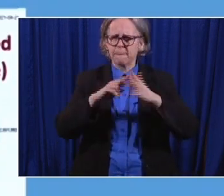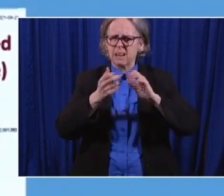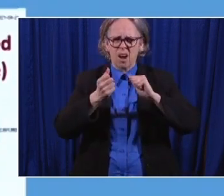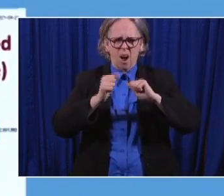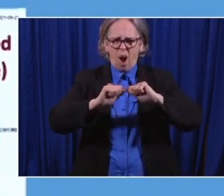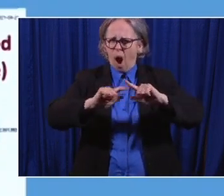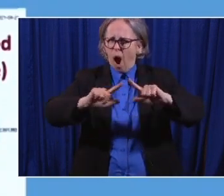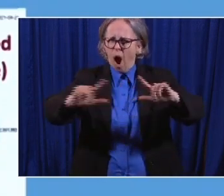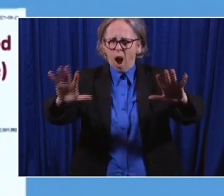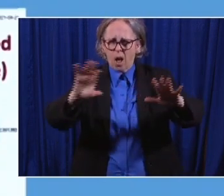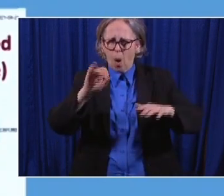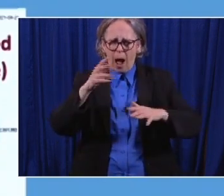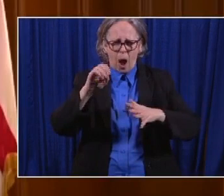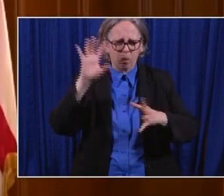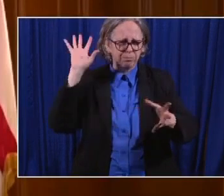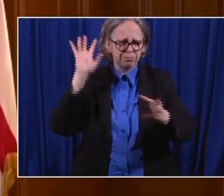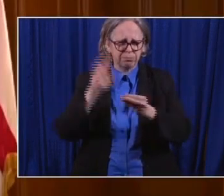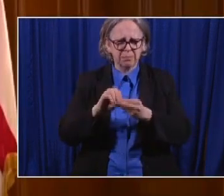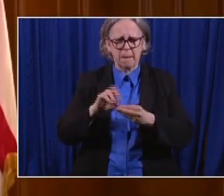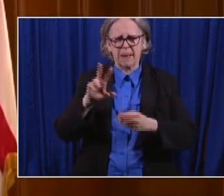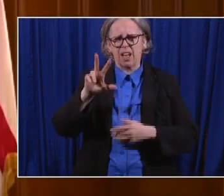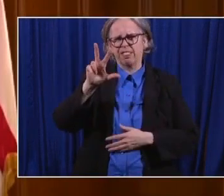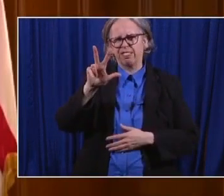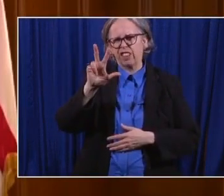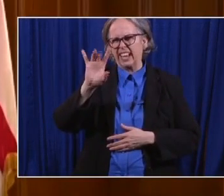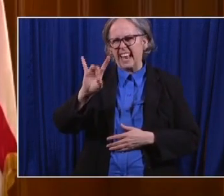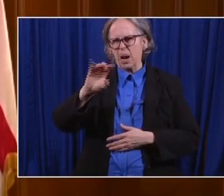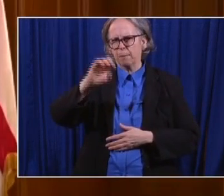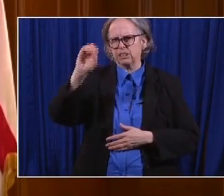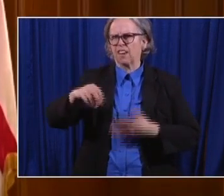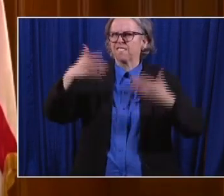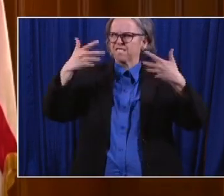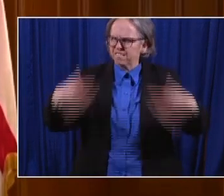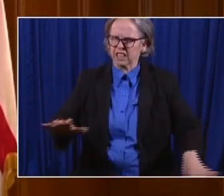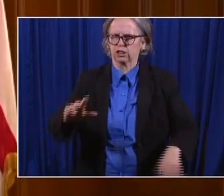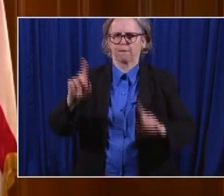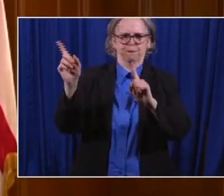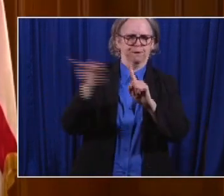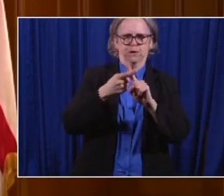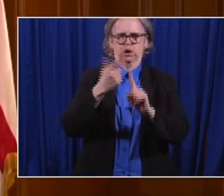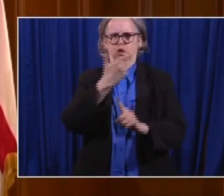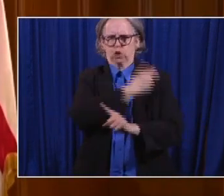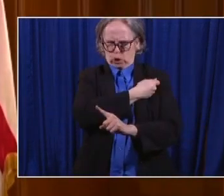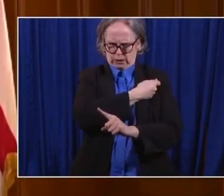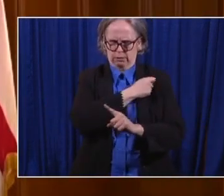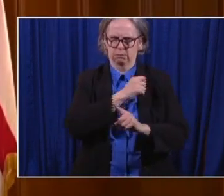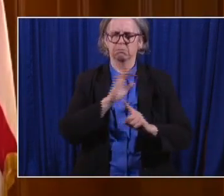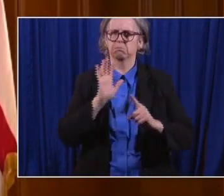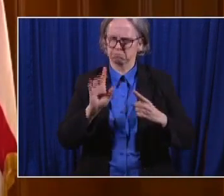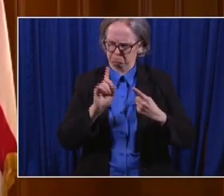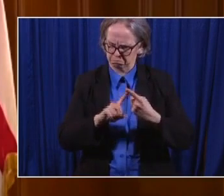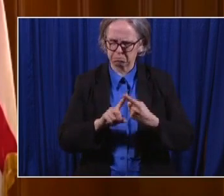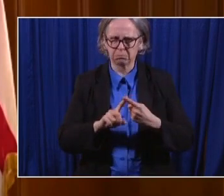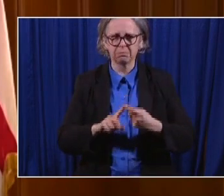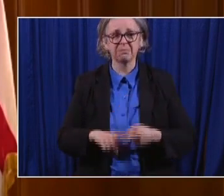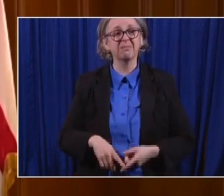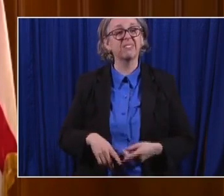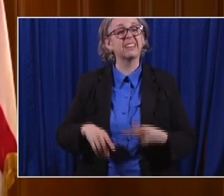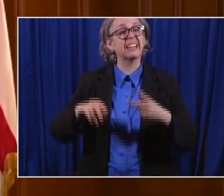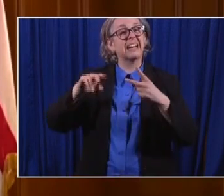population of the state, and some people obviously are not even eligible. 38% of the total population of the state has got the first dose, and